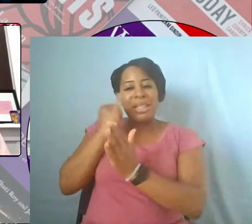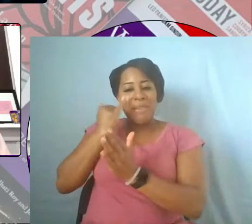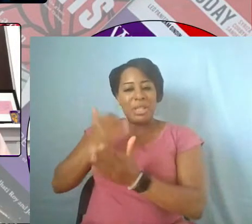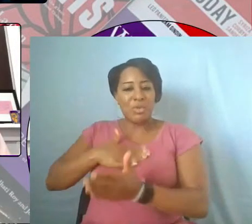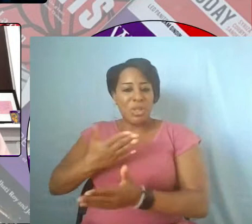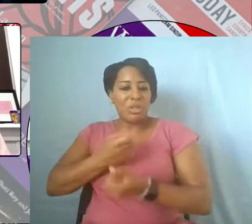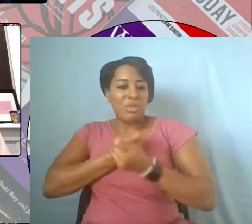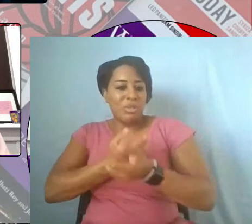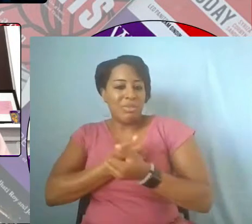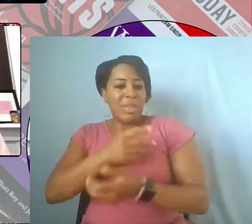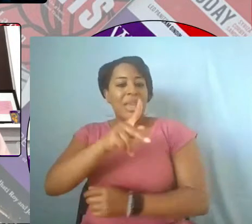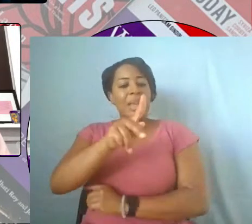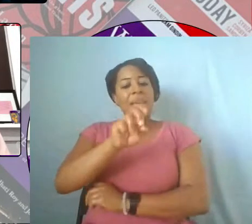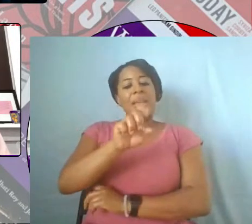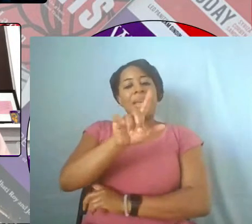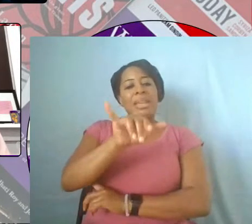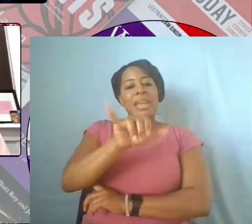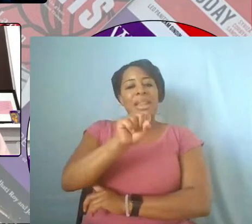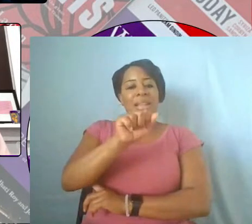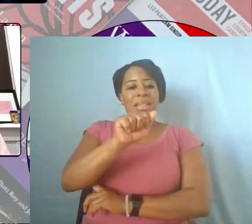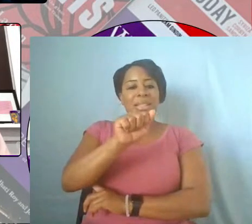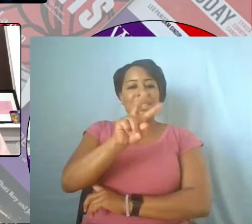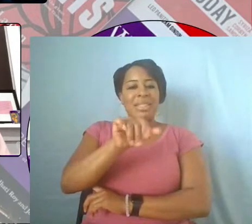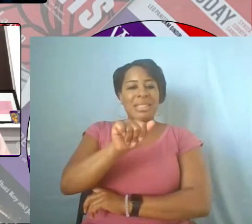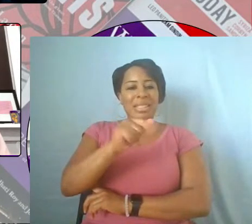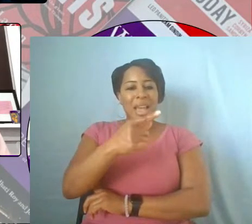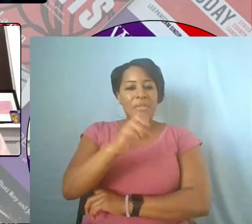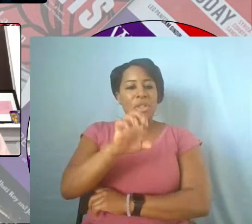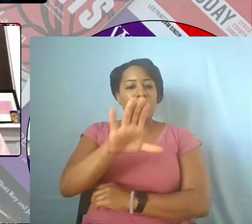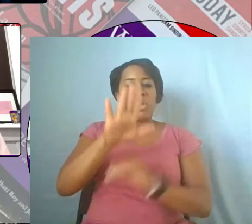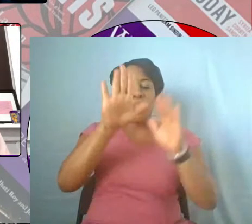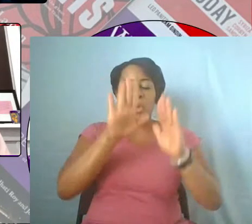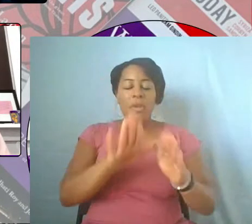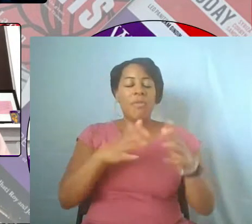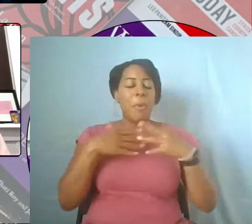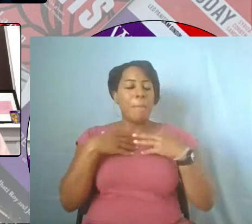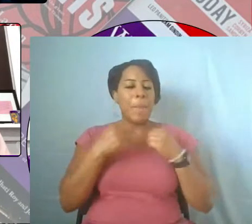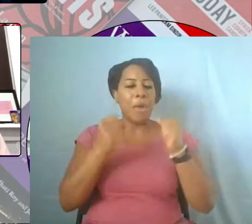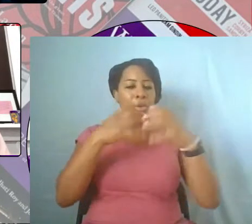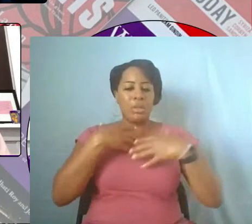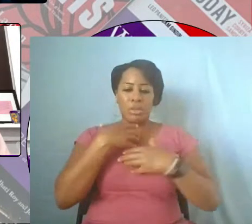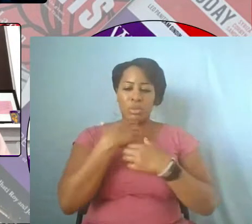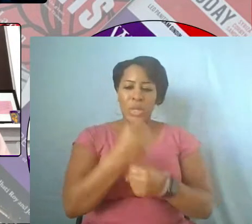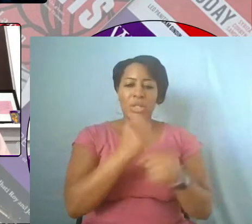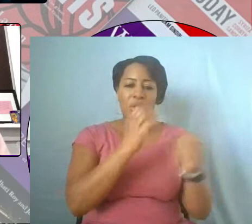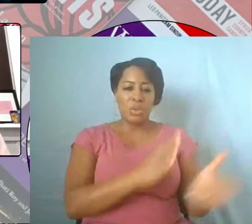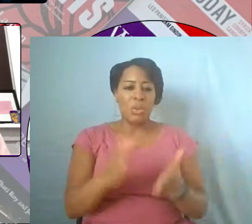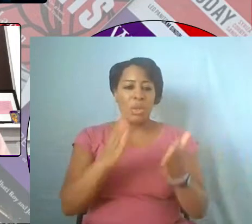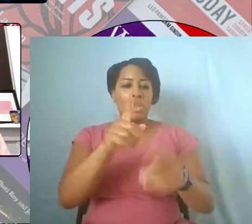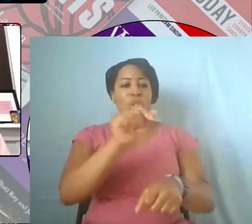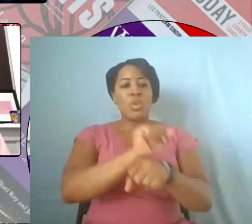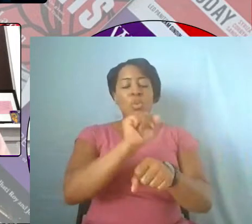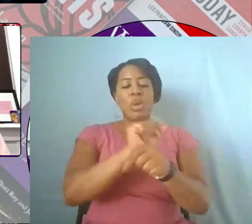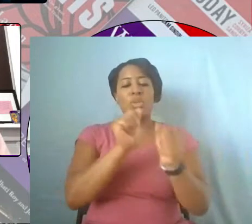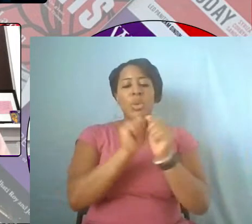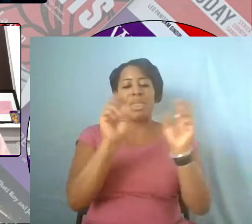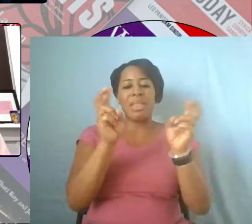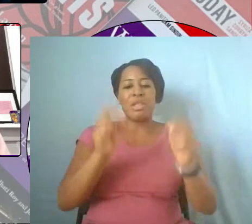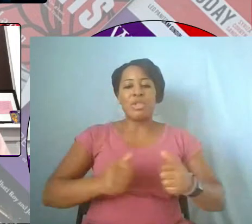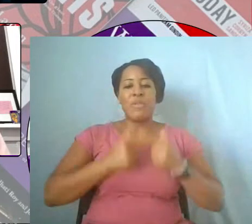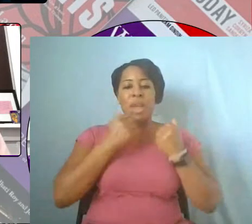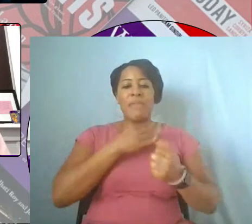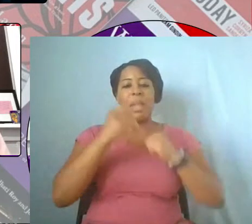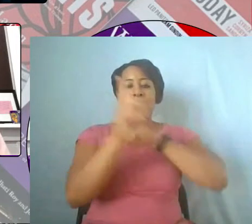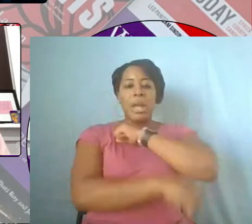also another wonderful and powerful and courageous organizer. She works with Survived and Punished, and today she is a free